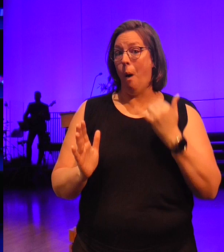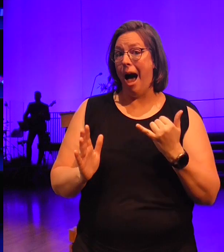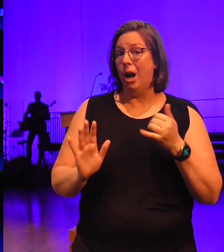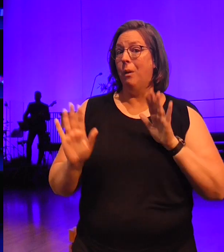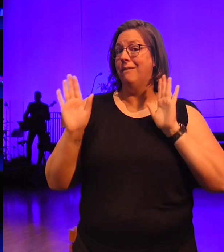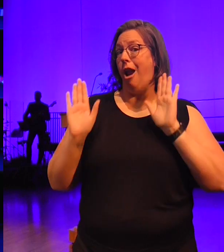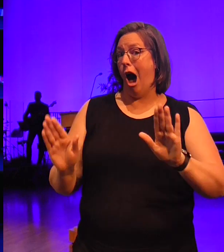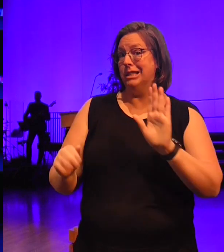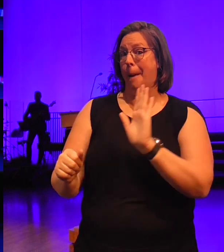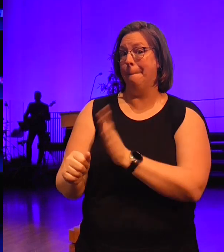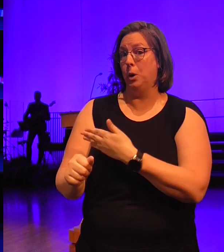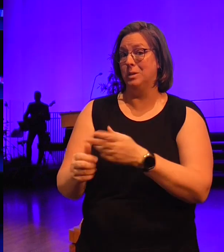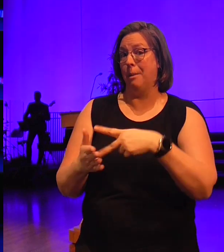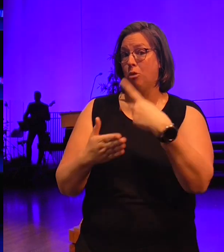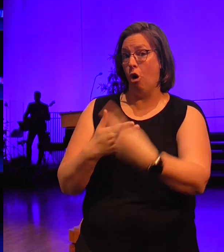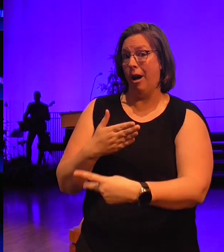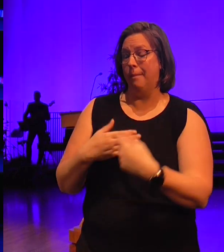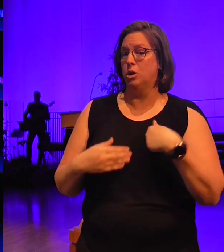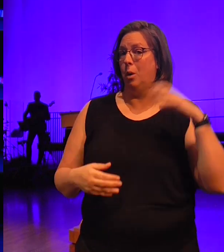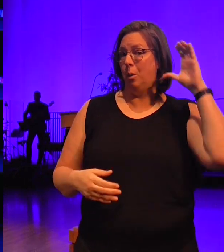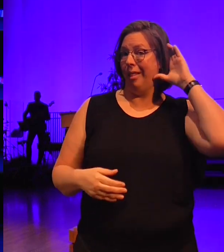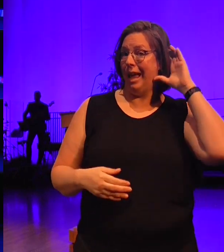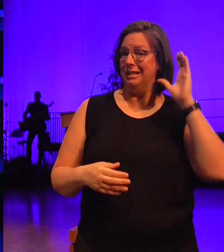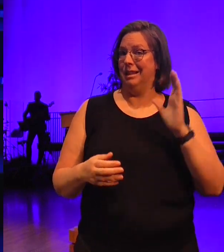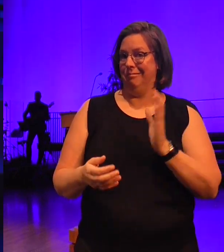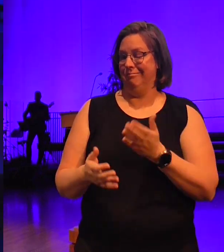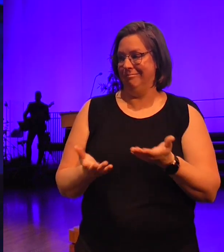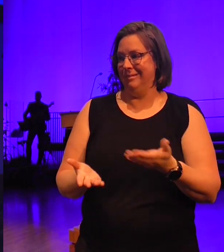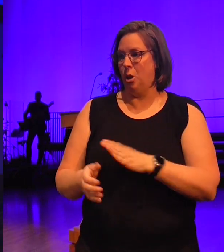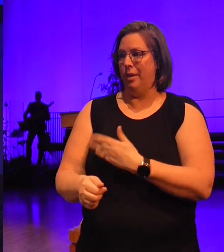here, so we're just going to hear the song.